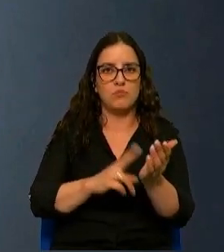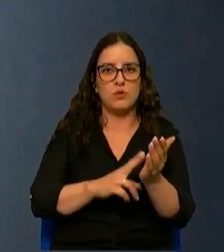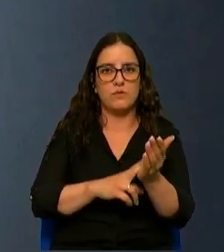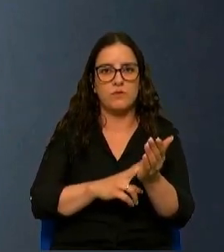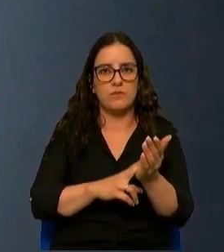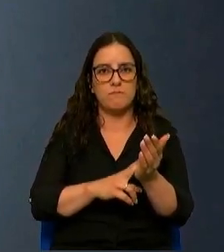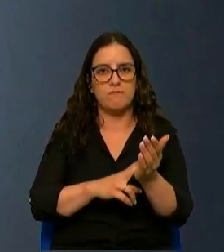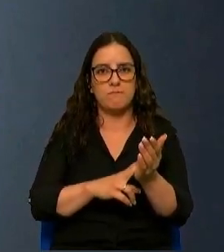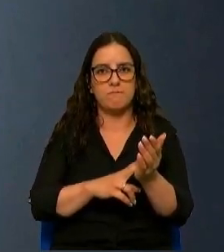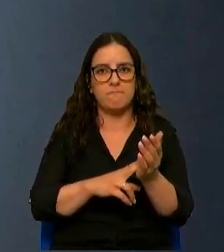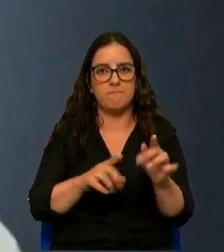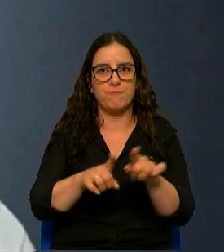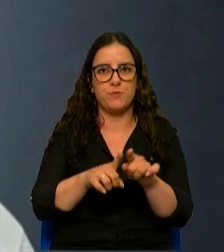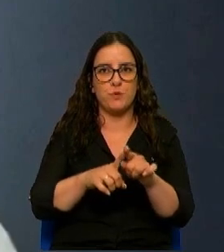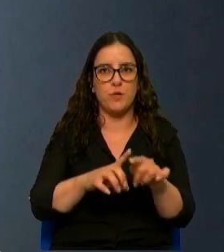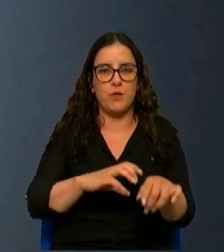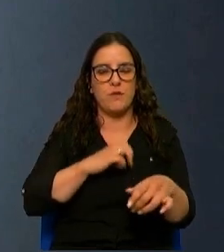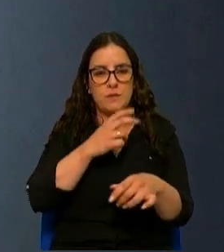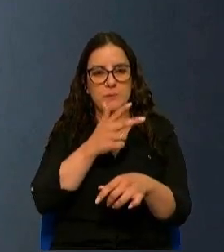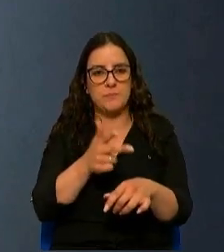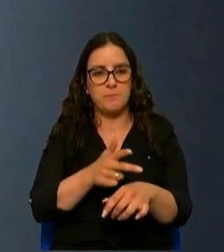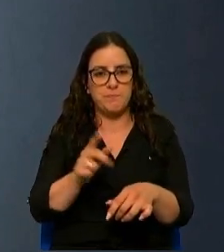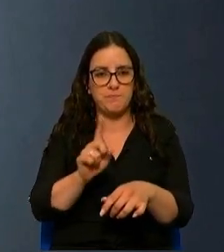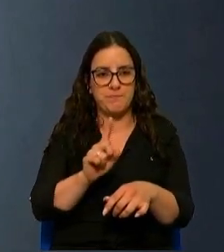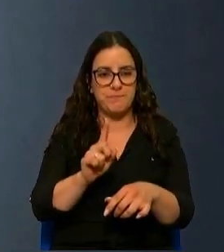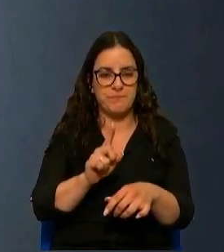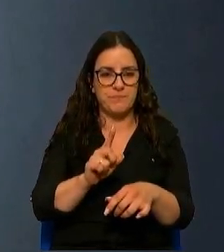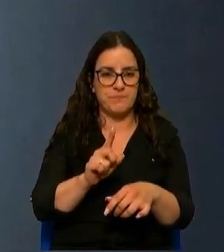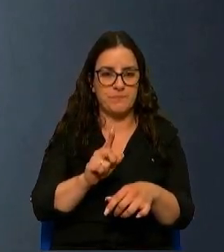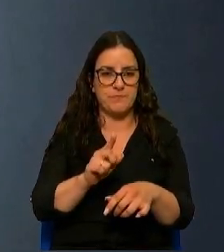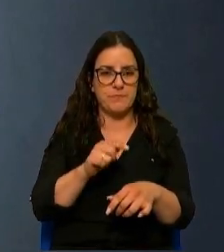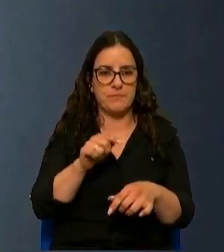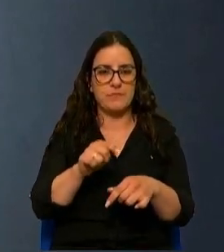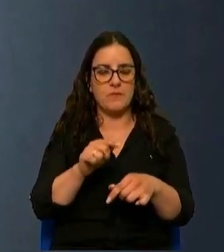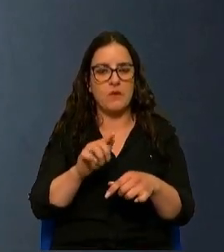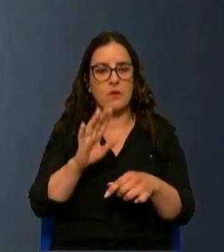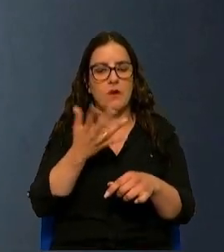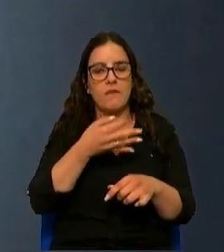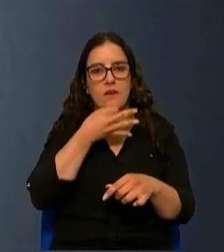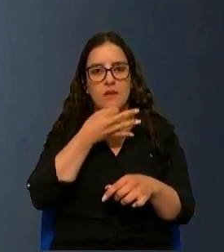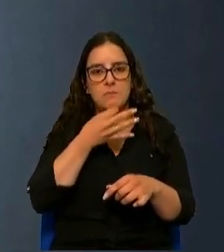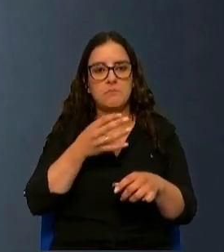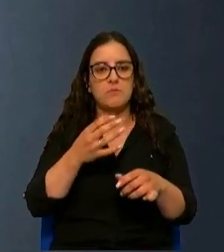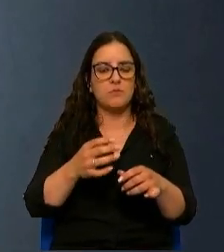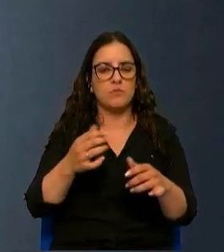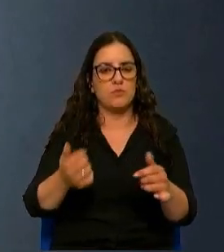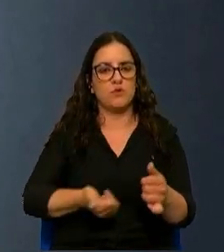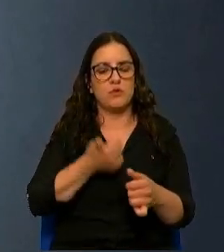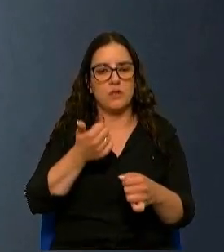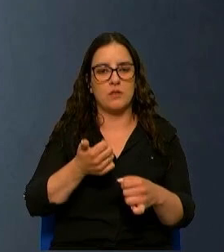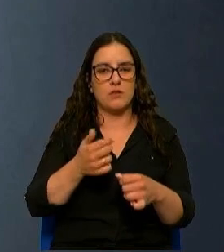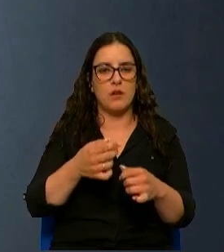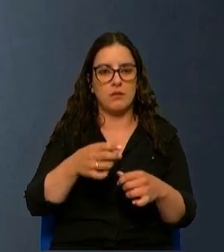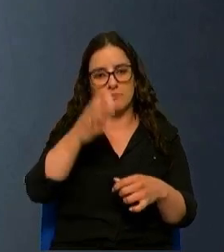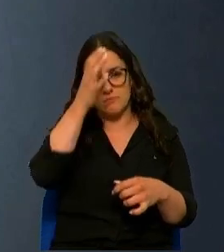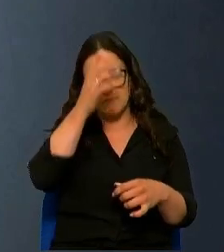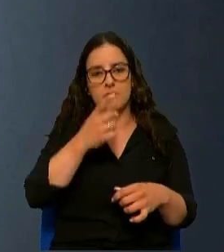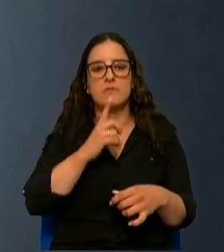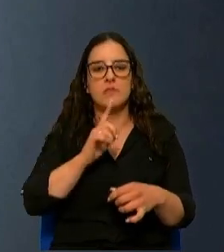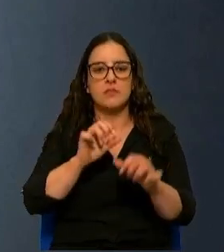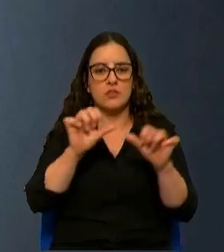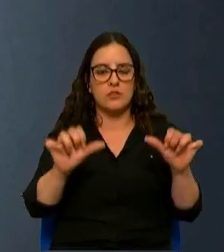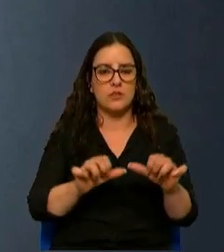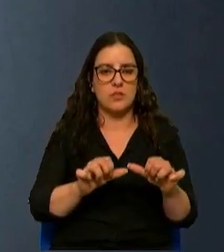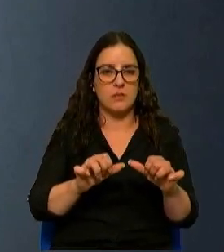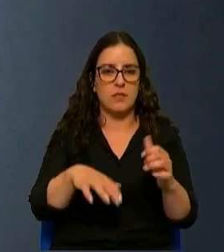So let's dig into what we mean when we talk about success in an AI system, because I think that helps us to answer the question of where we are